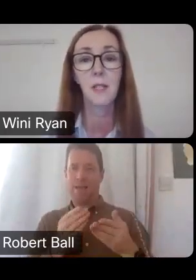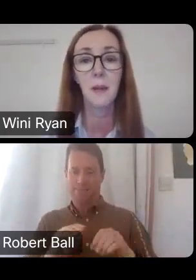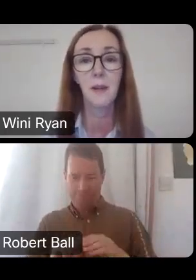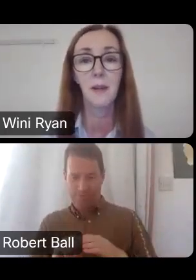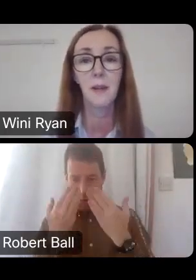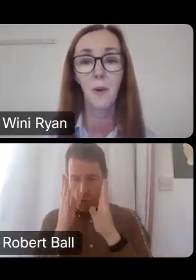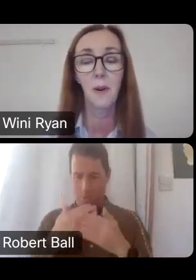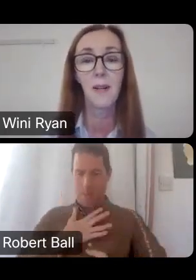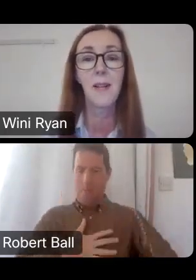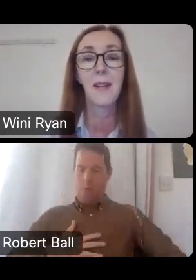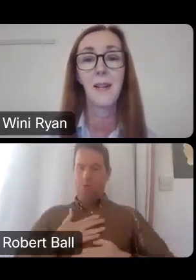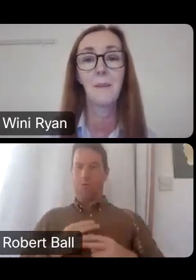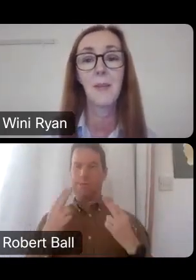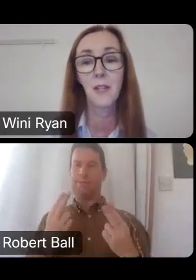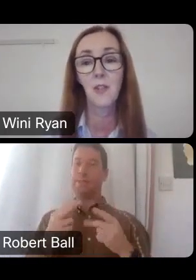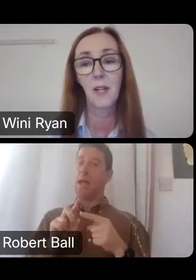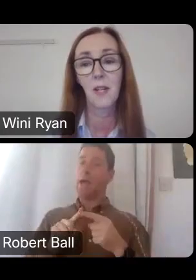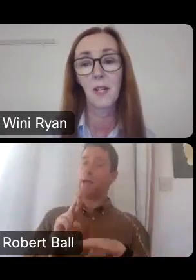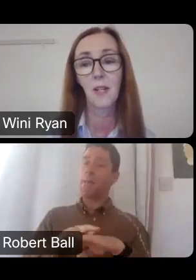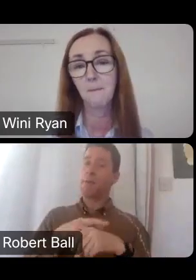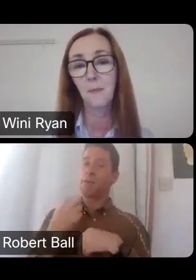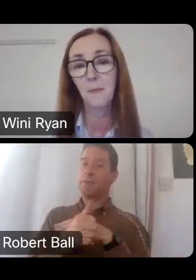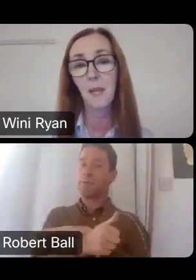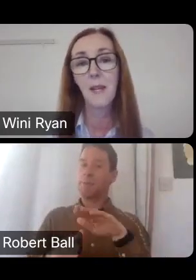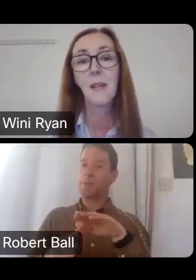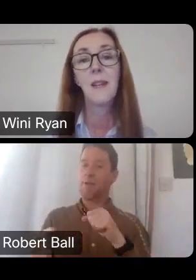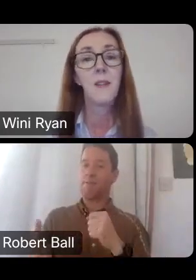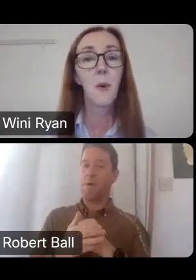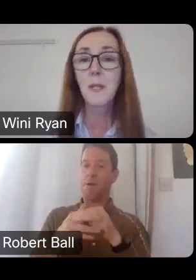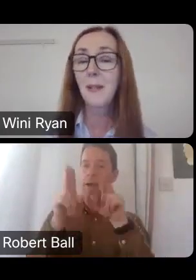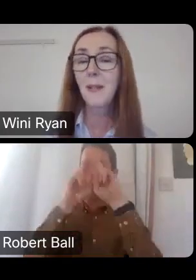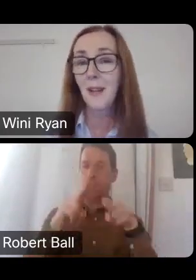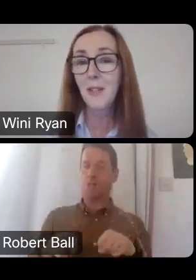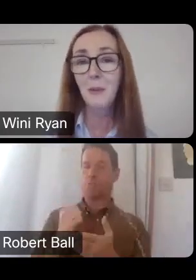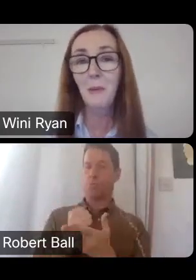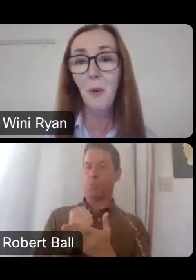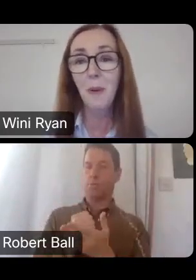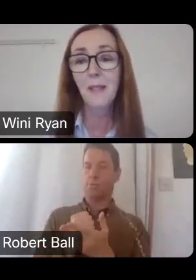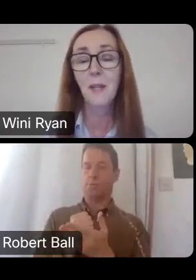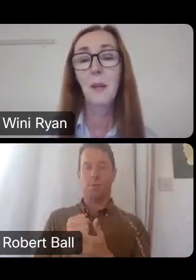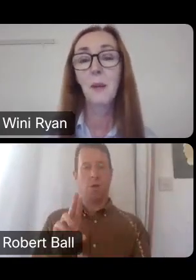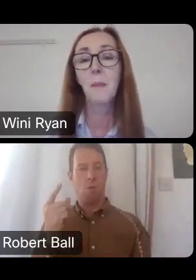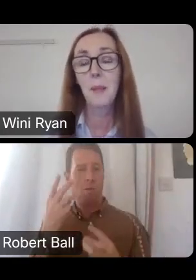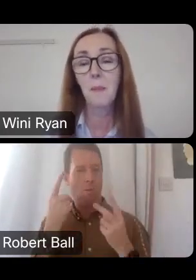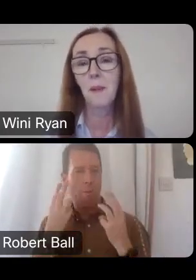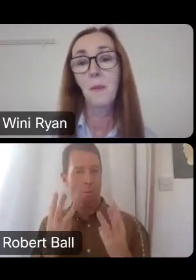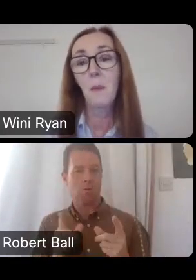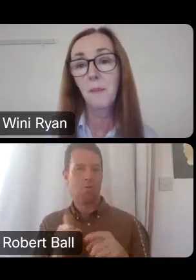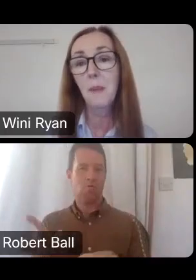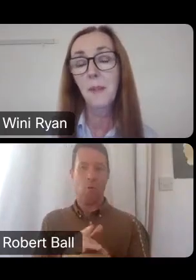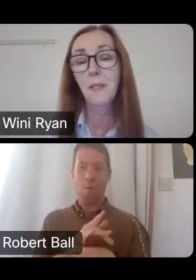better experience for the international graduate. Nobody really likes doing role plays, and we want